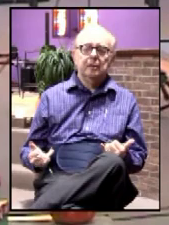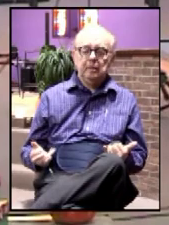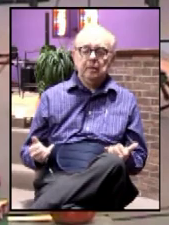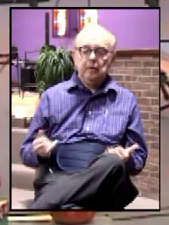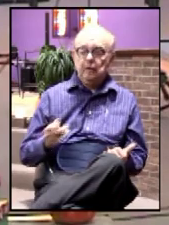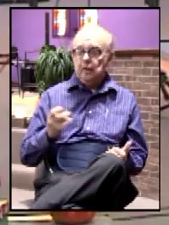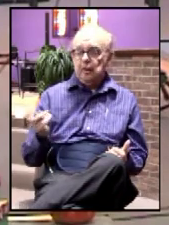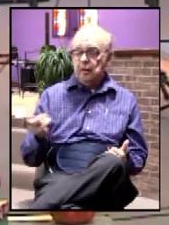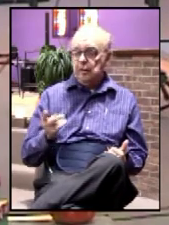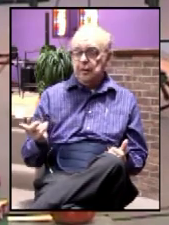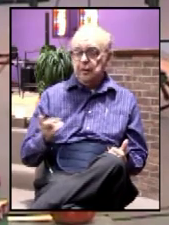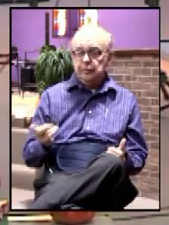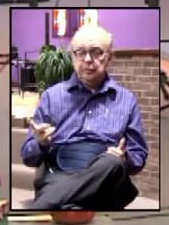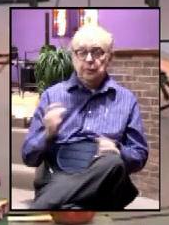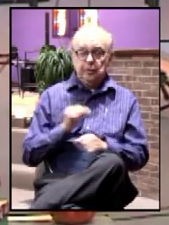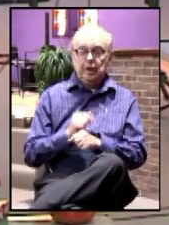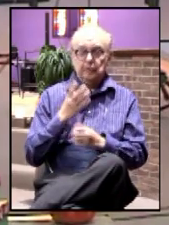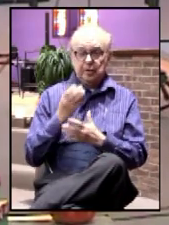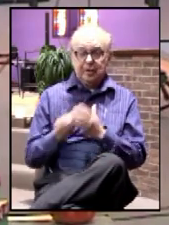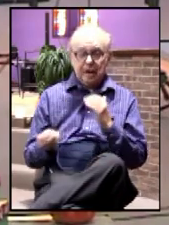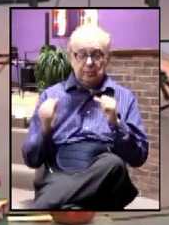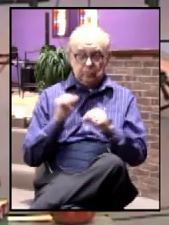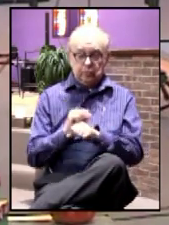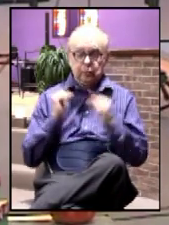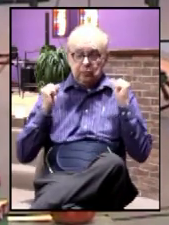they've worked out.